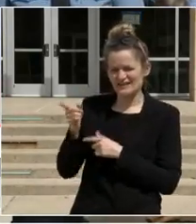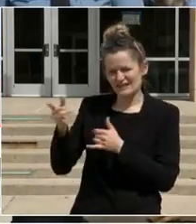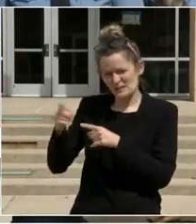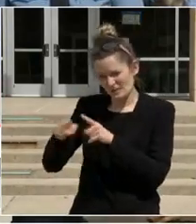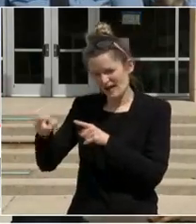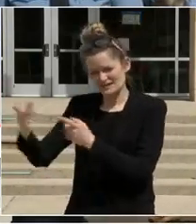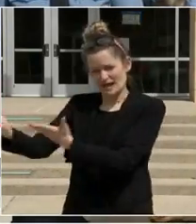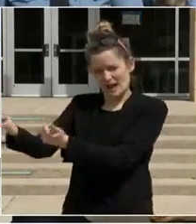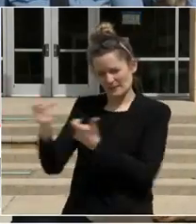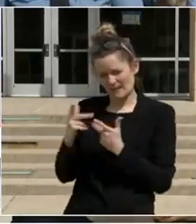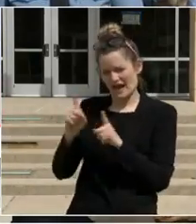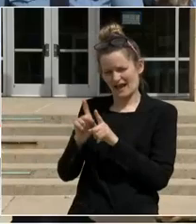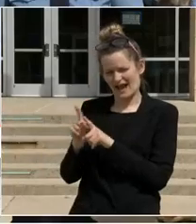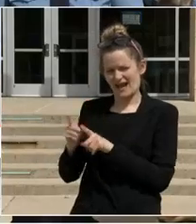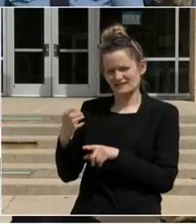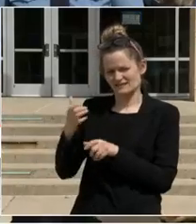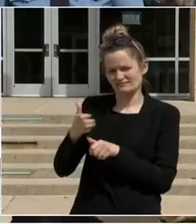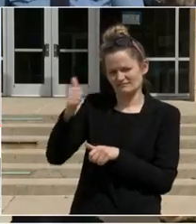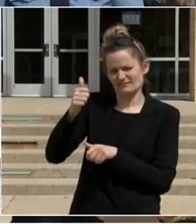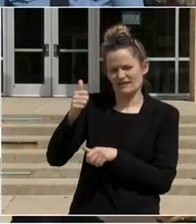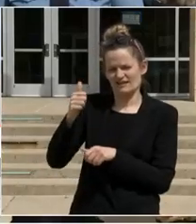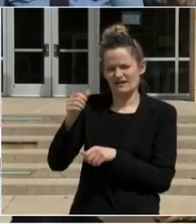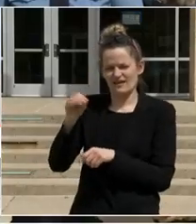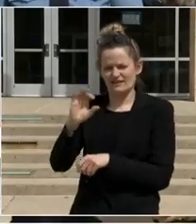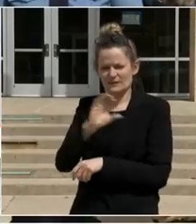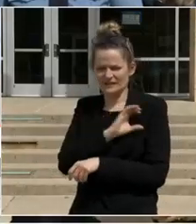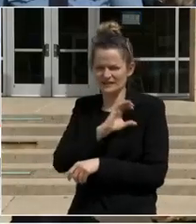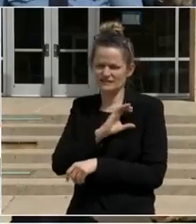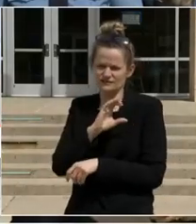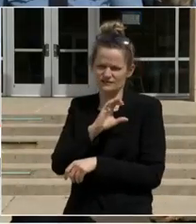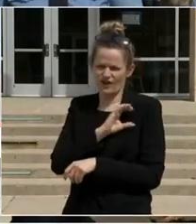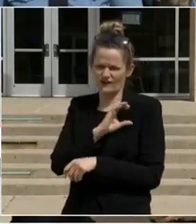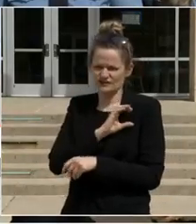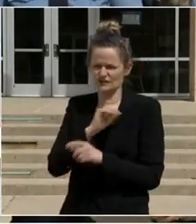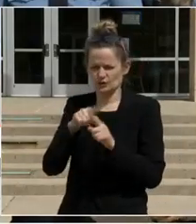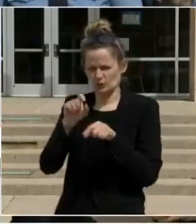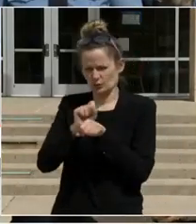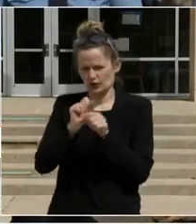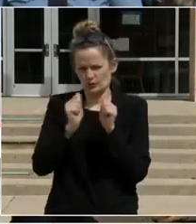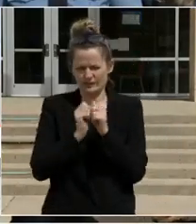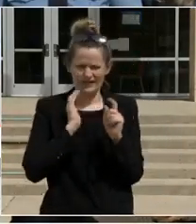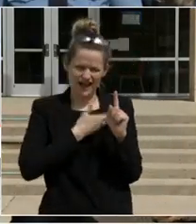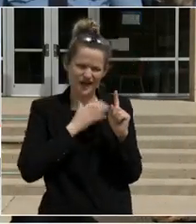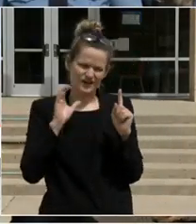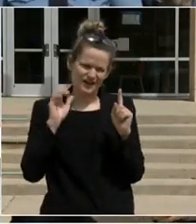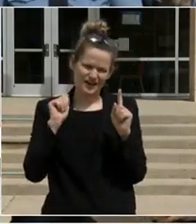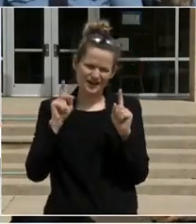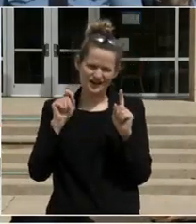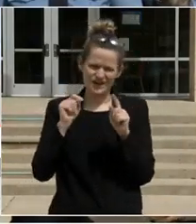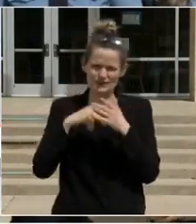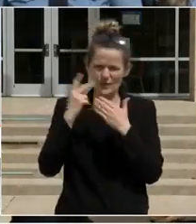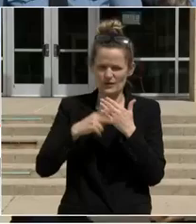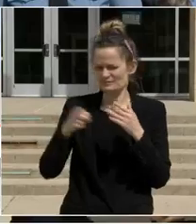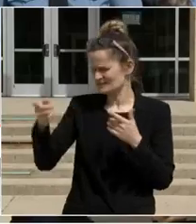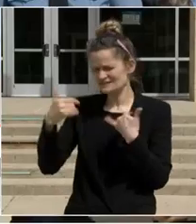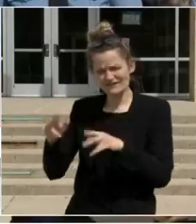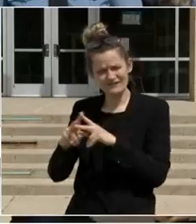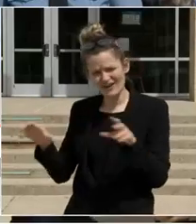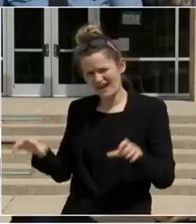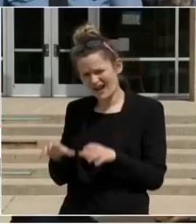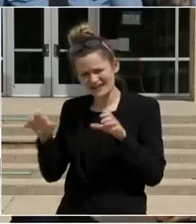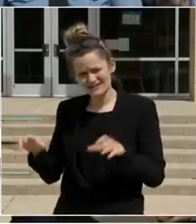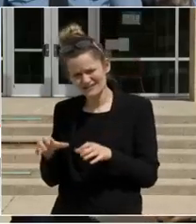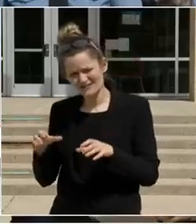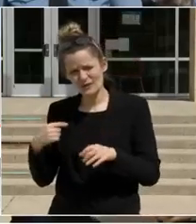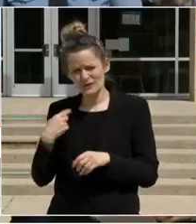with our police cadets. So that is still a very active program. We still are utilizing that program for members who want